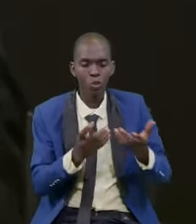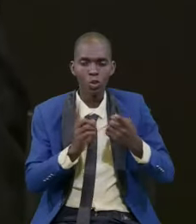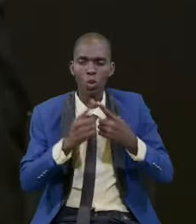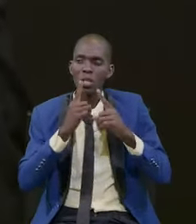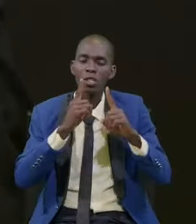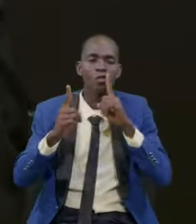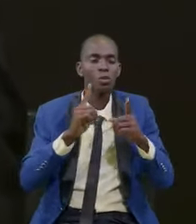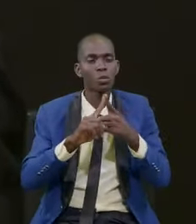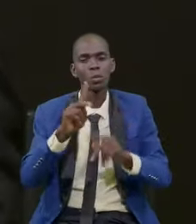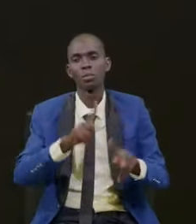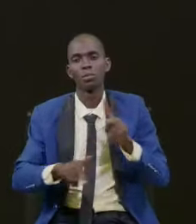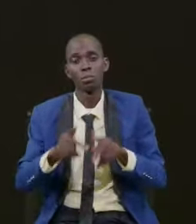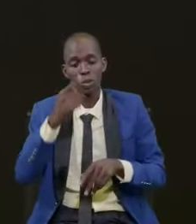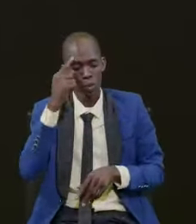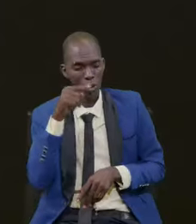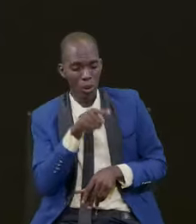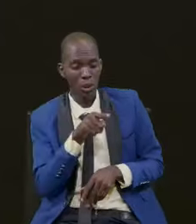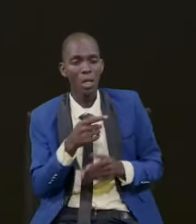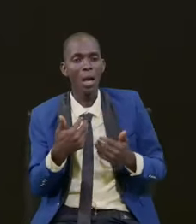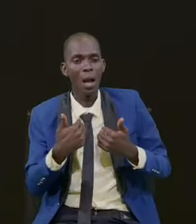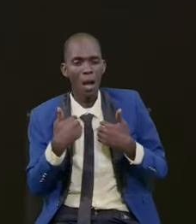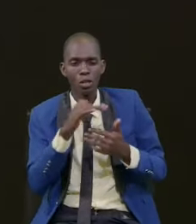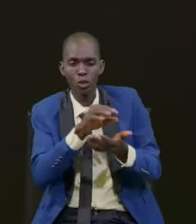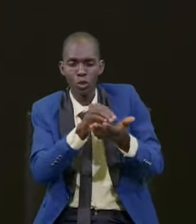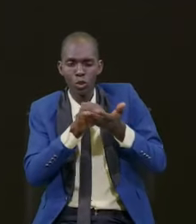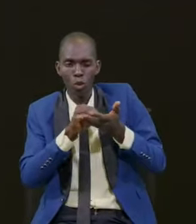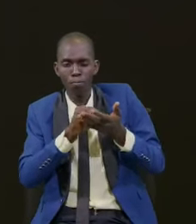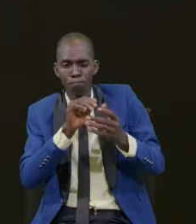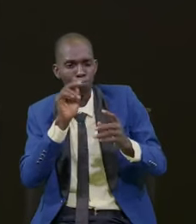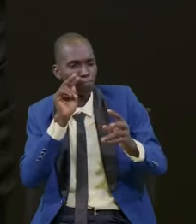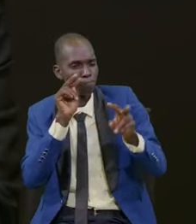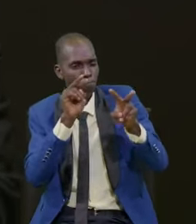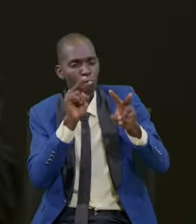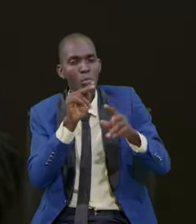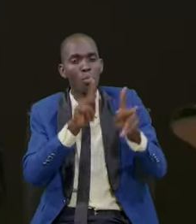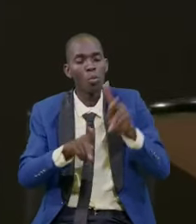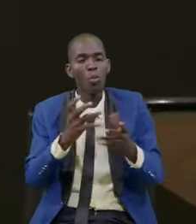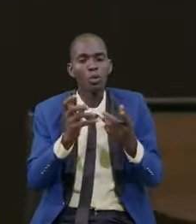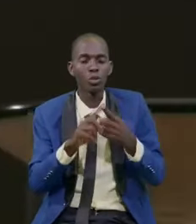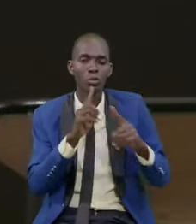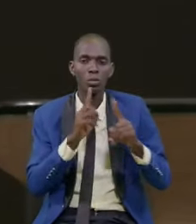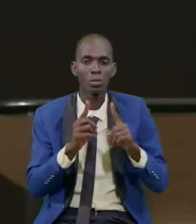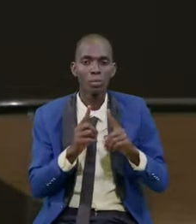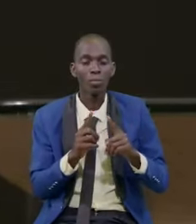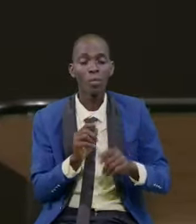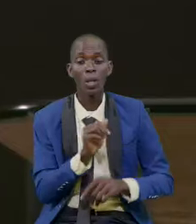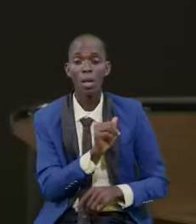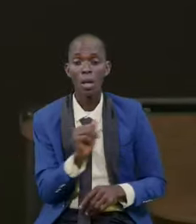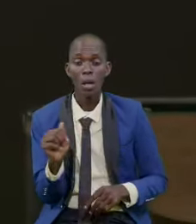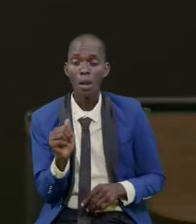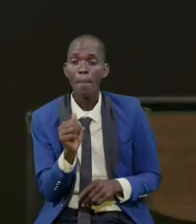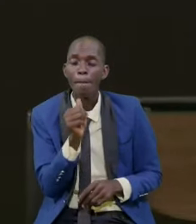he has a target. A private speaker will think before